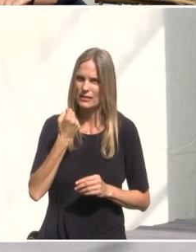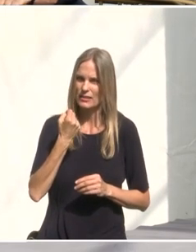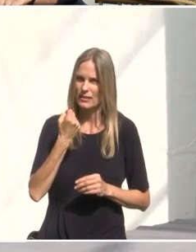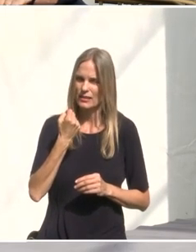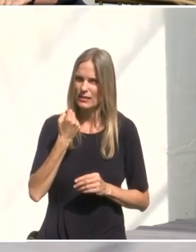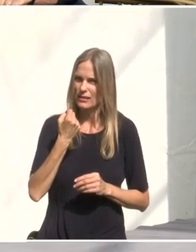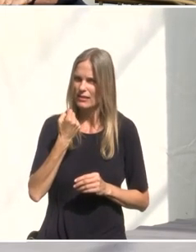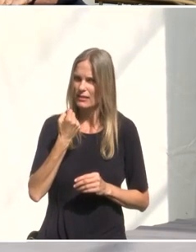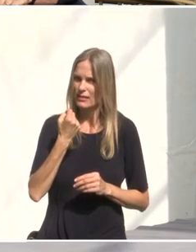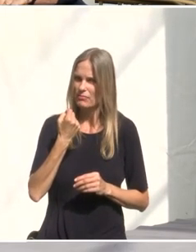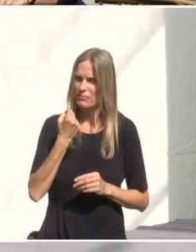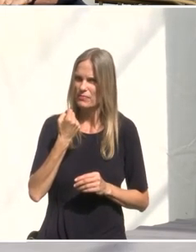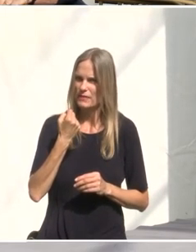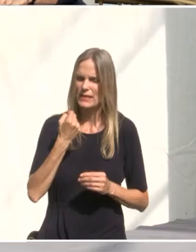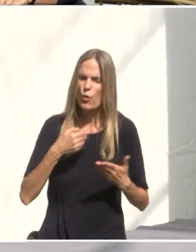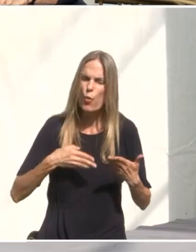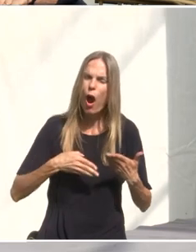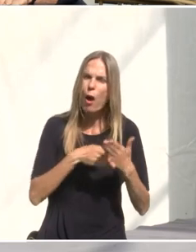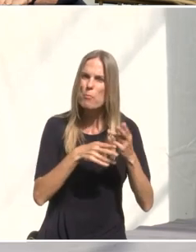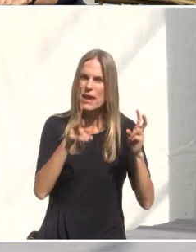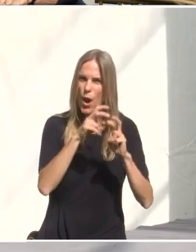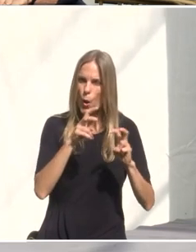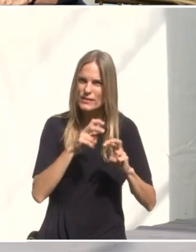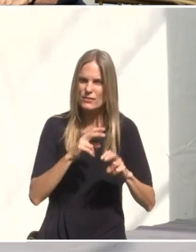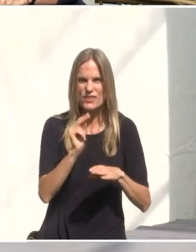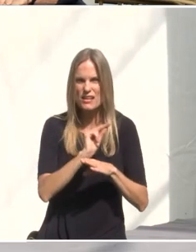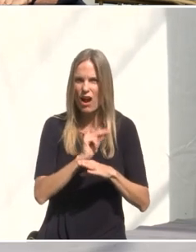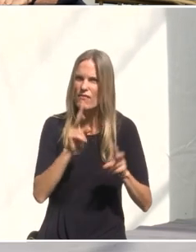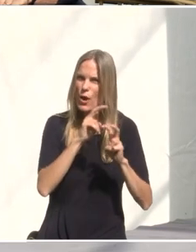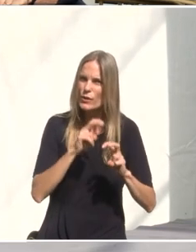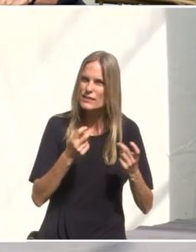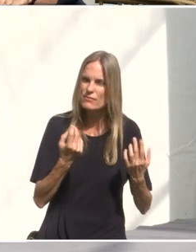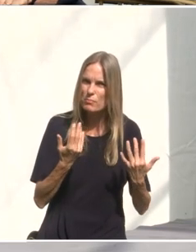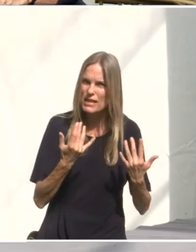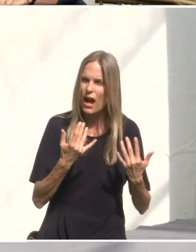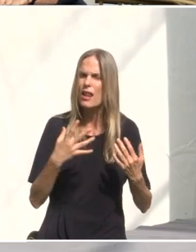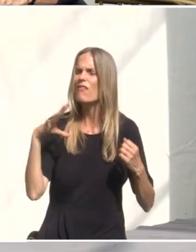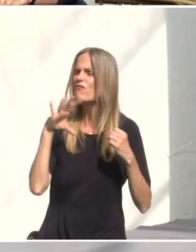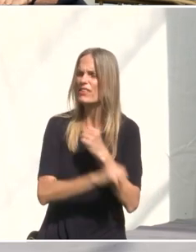help and turn to, especially to treatment, in their last resort.